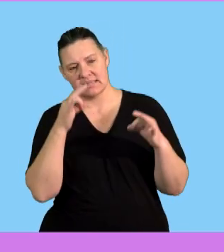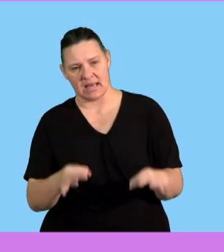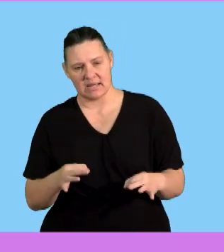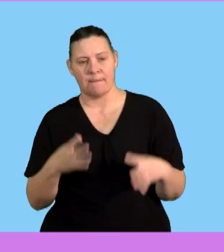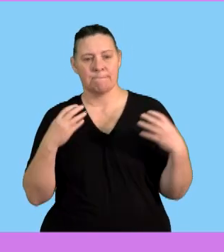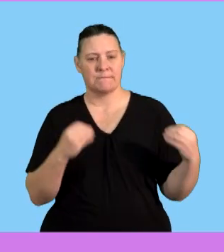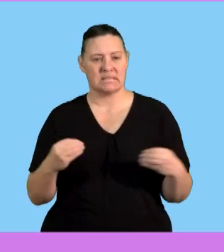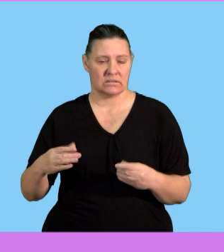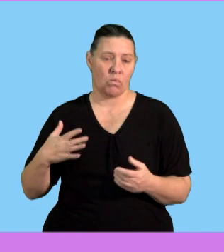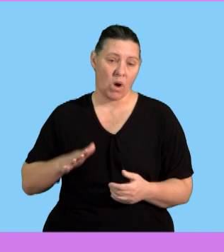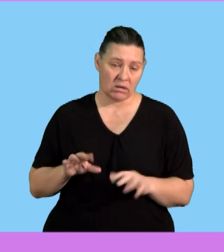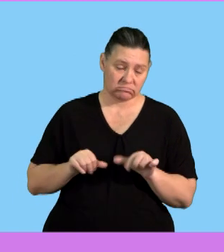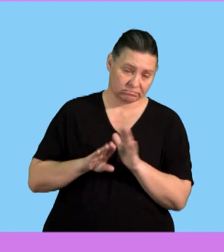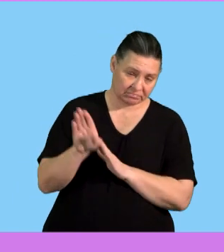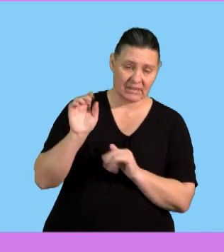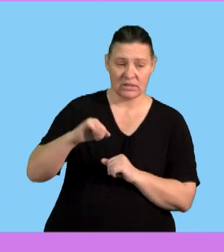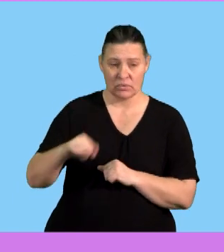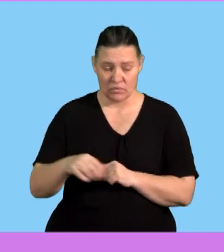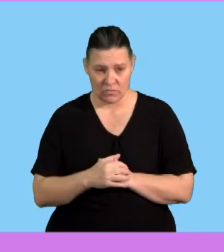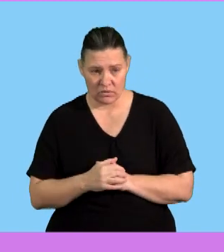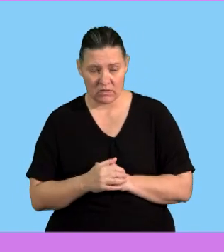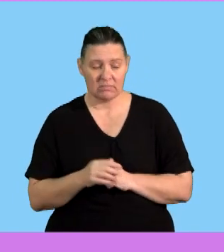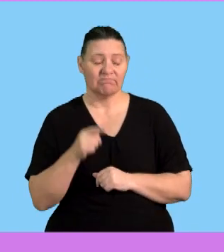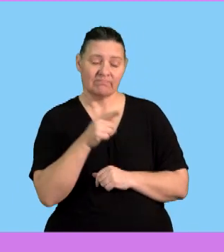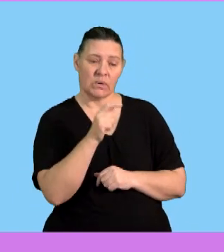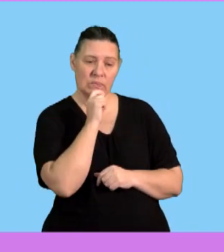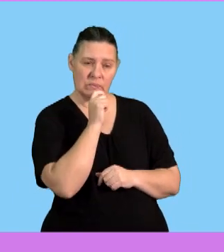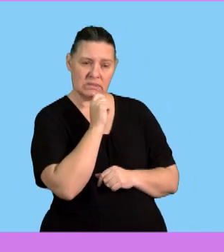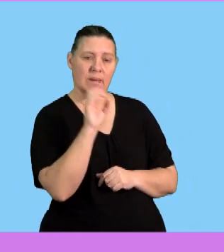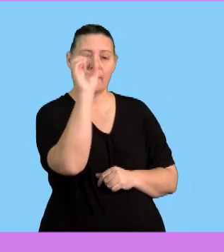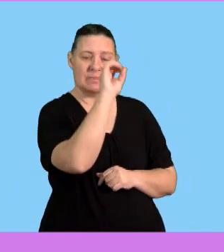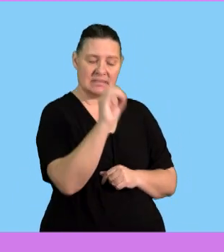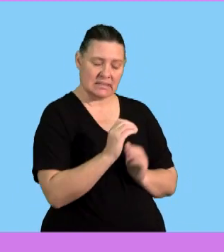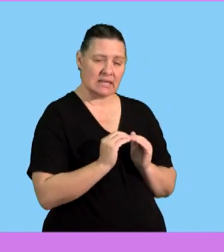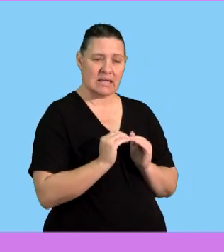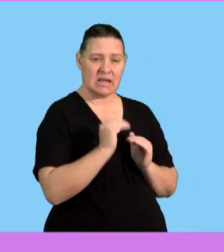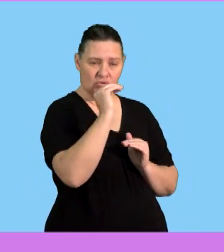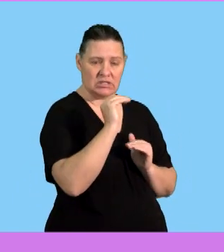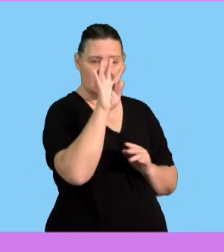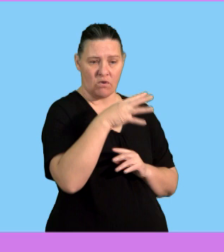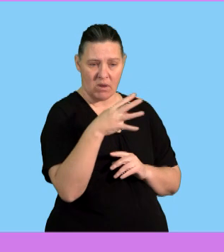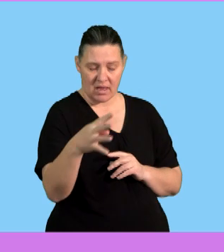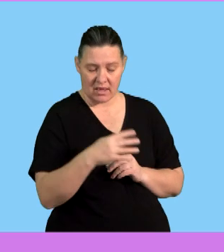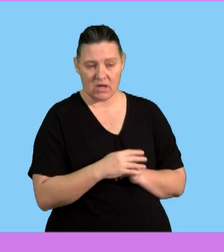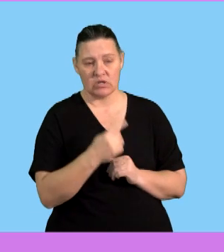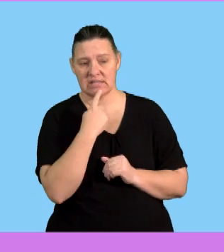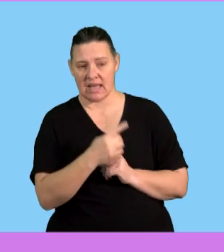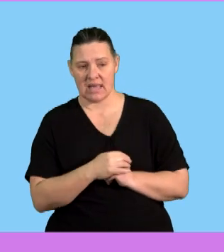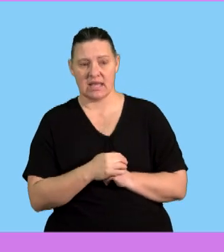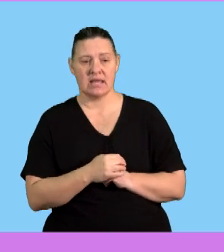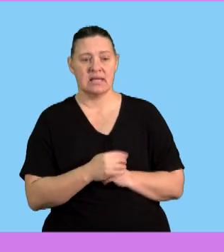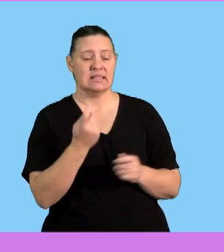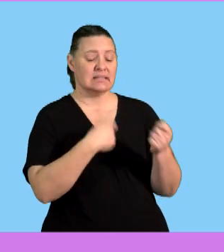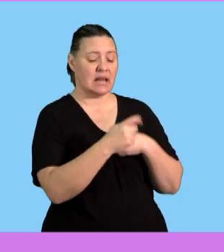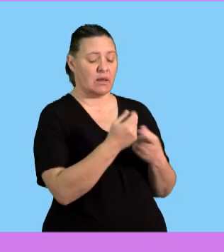whether the business will be viable. So there you will use the percentage increase formula, where you say the